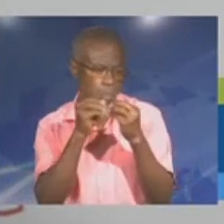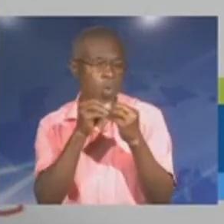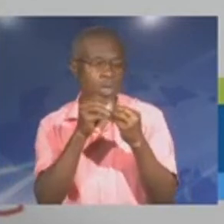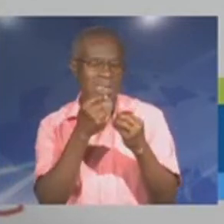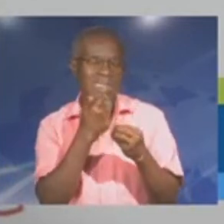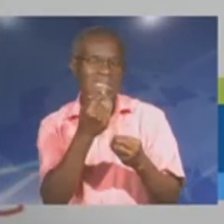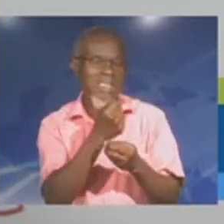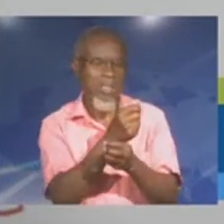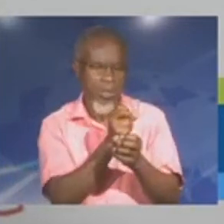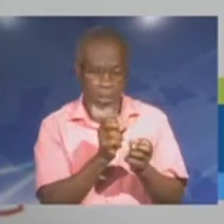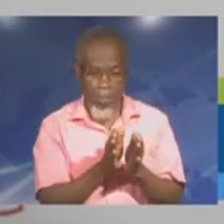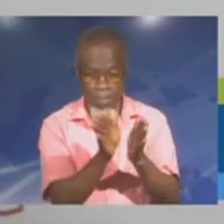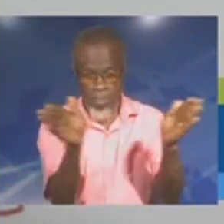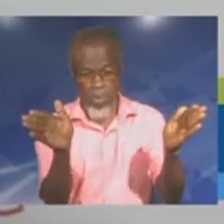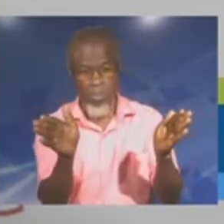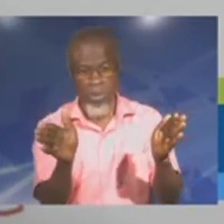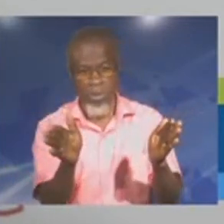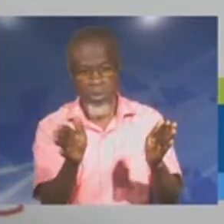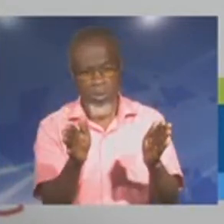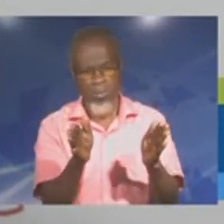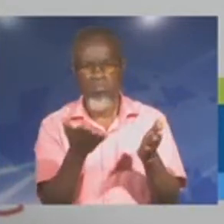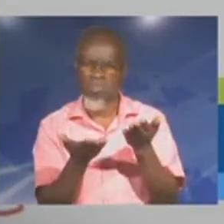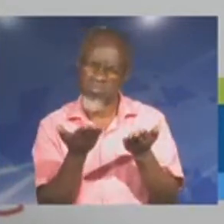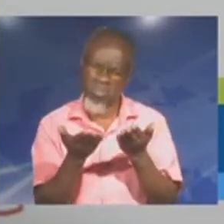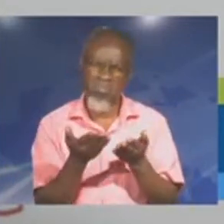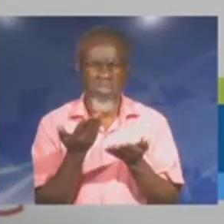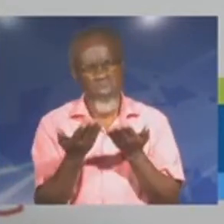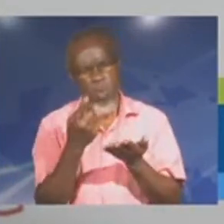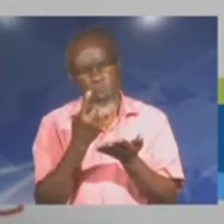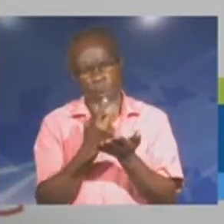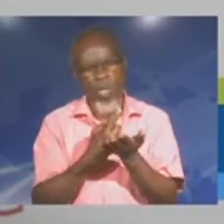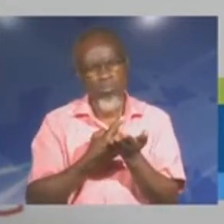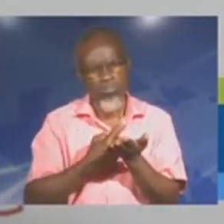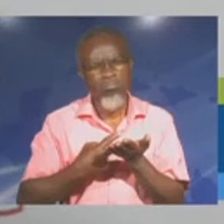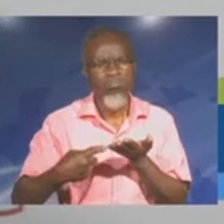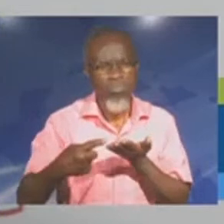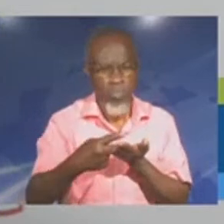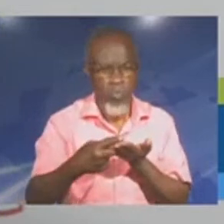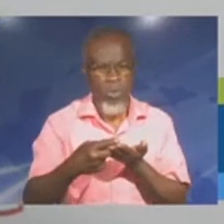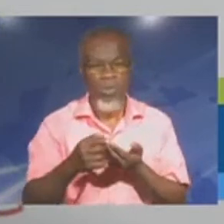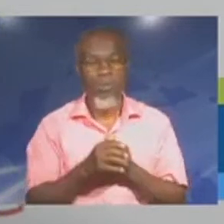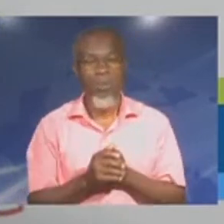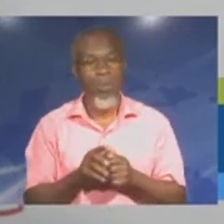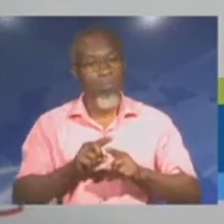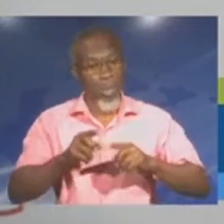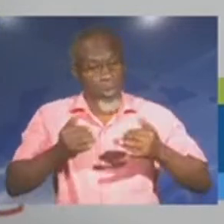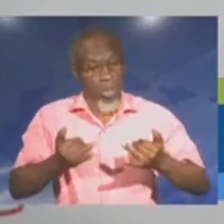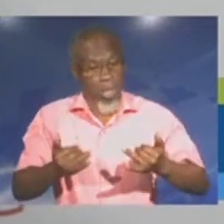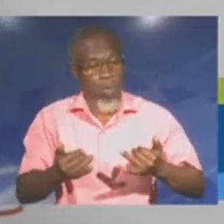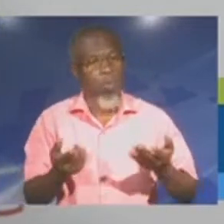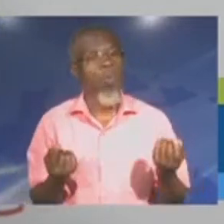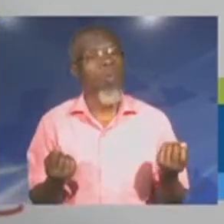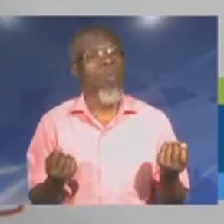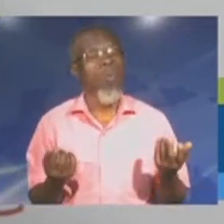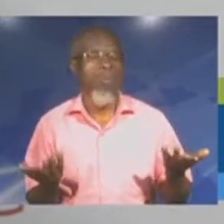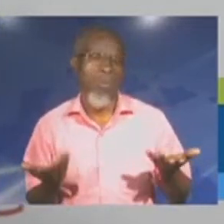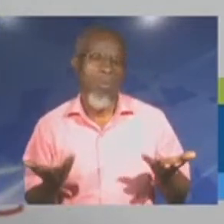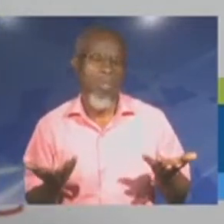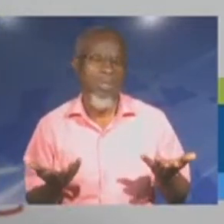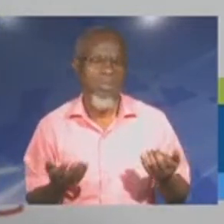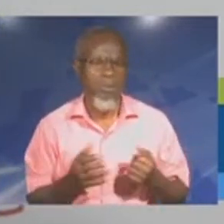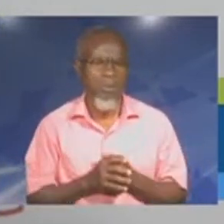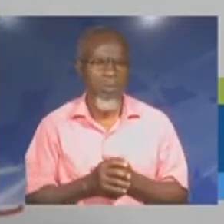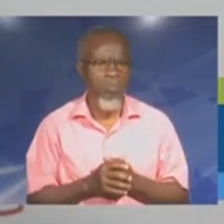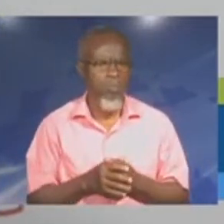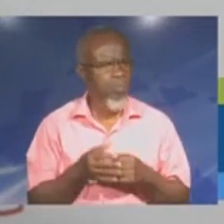the next 7 days. What we are doing in the meantime is preparing to make the